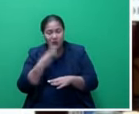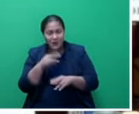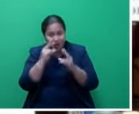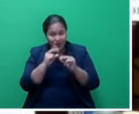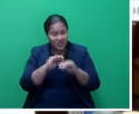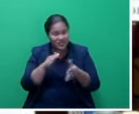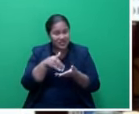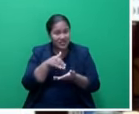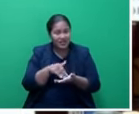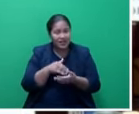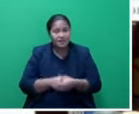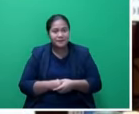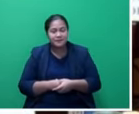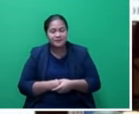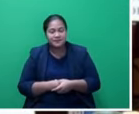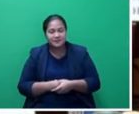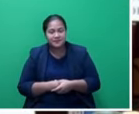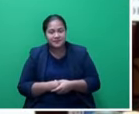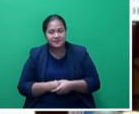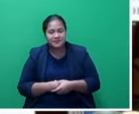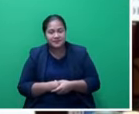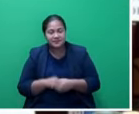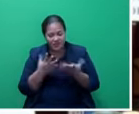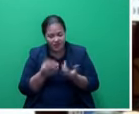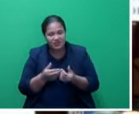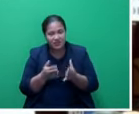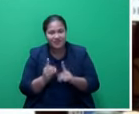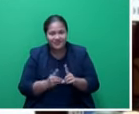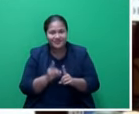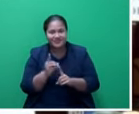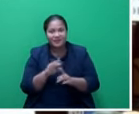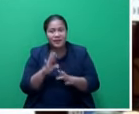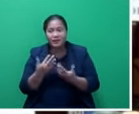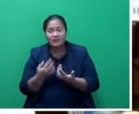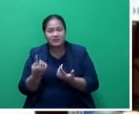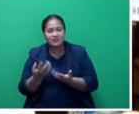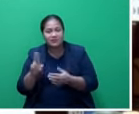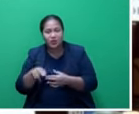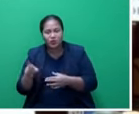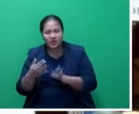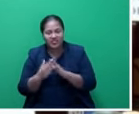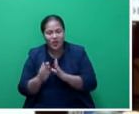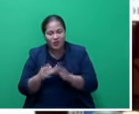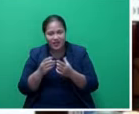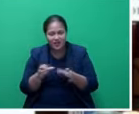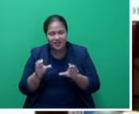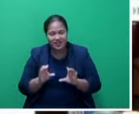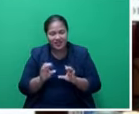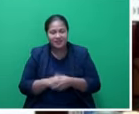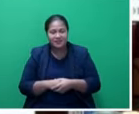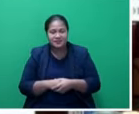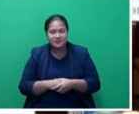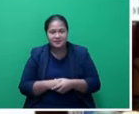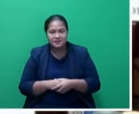center is being developed by the Nosori Town Council,